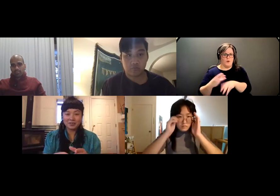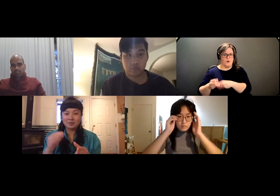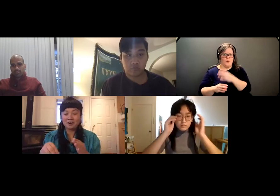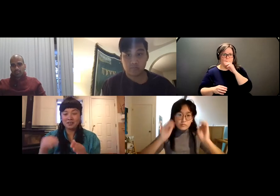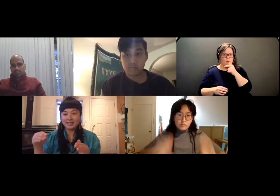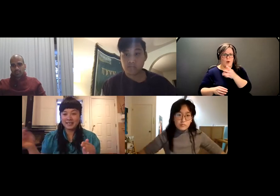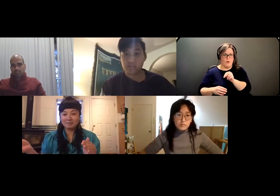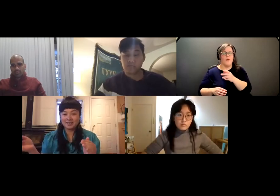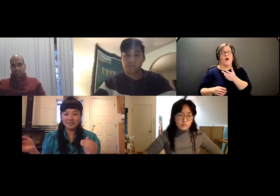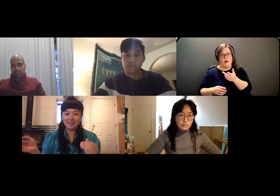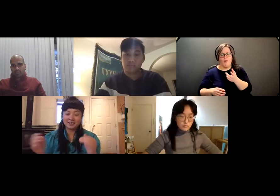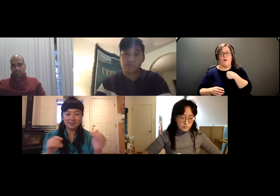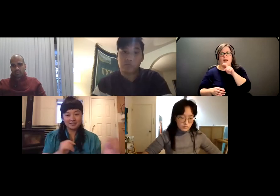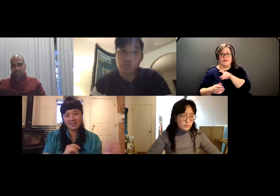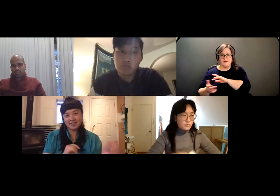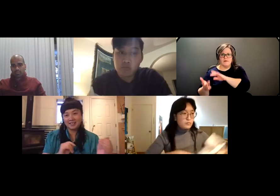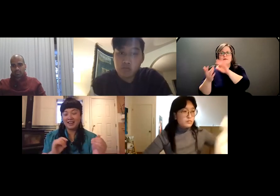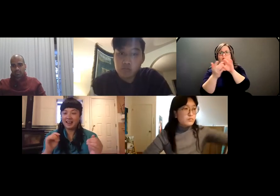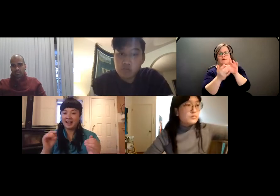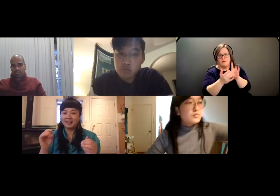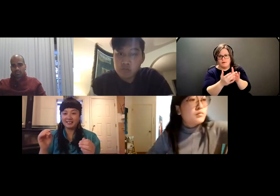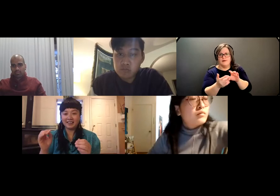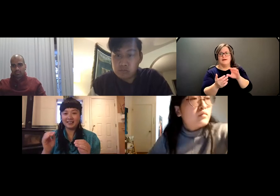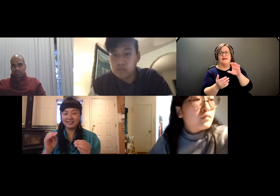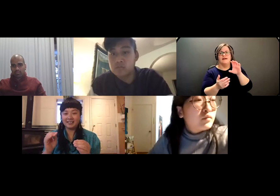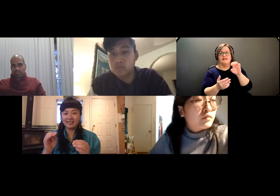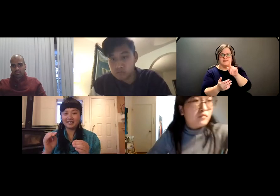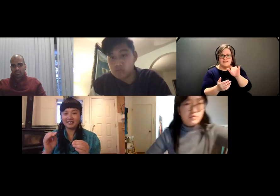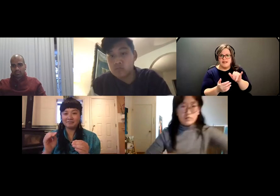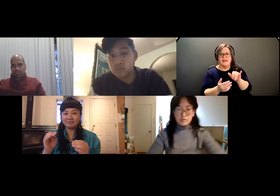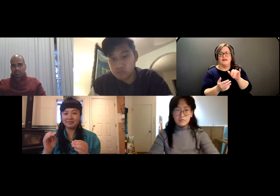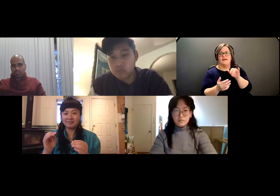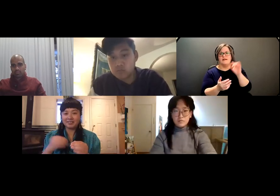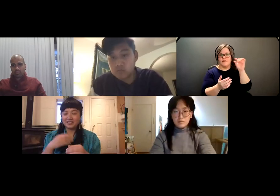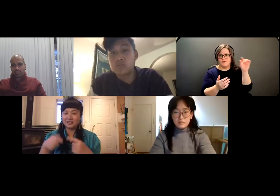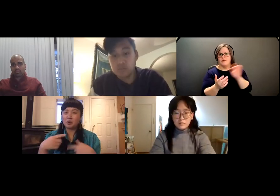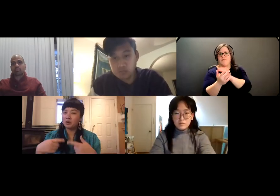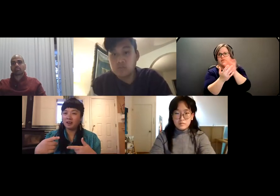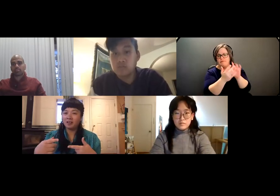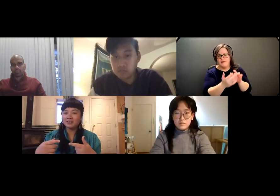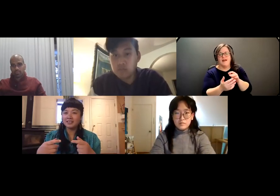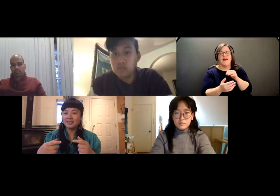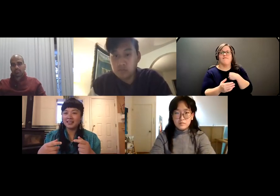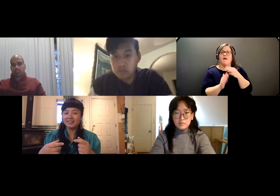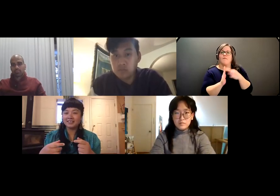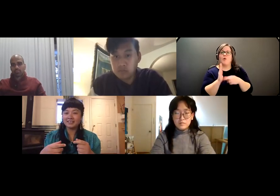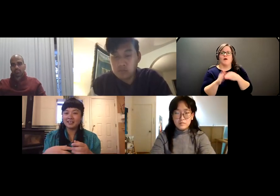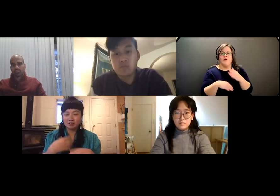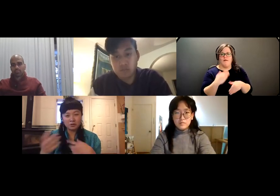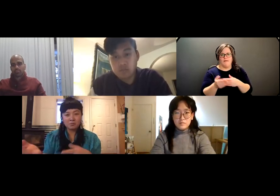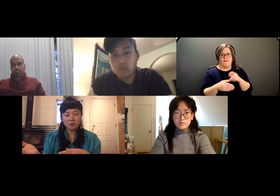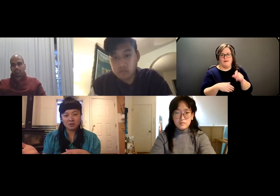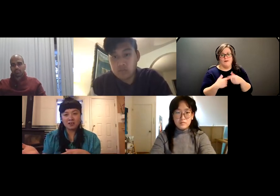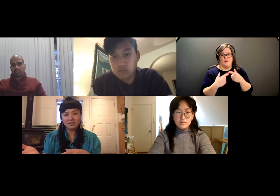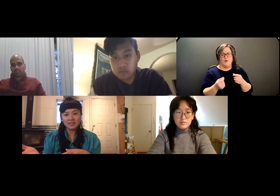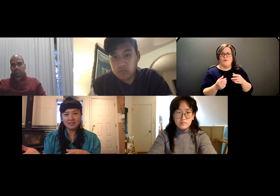to go through all these steps to like talk to city and like there's these protocols that, like